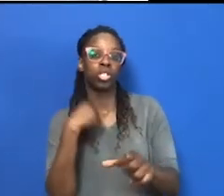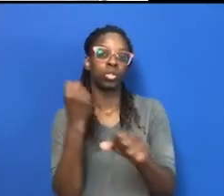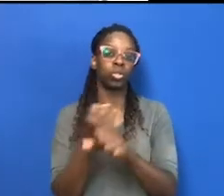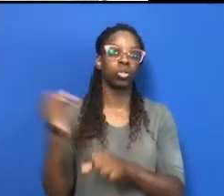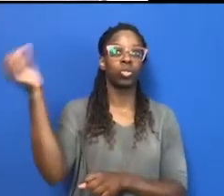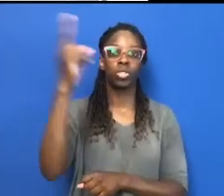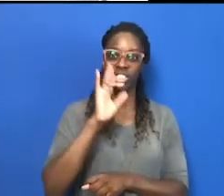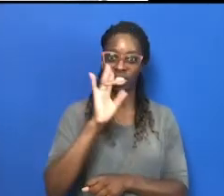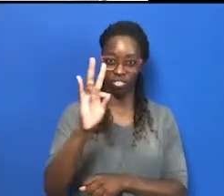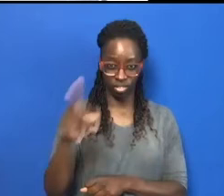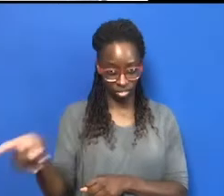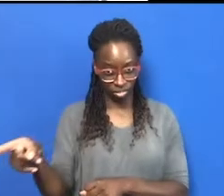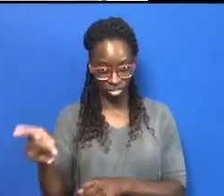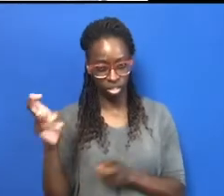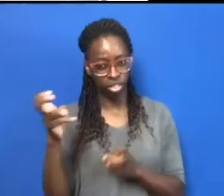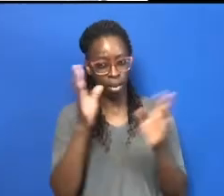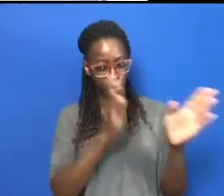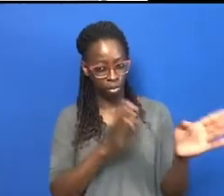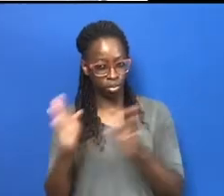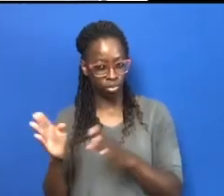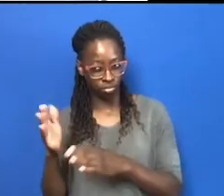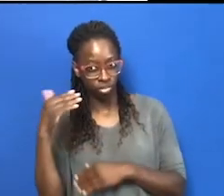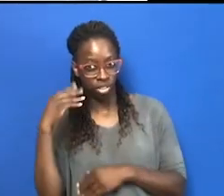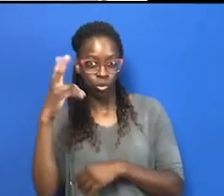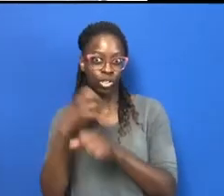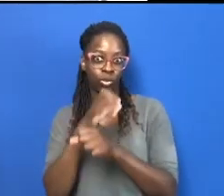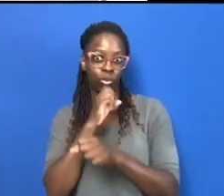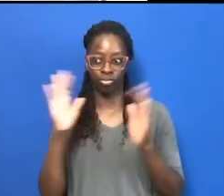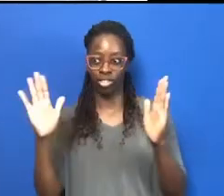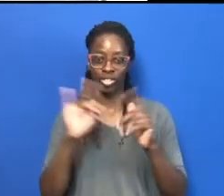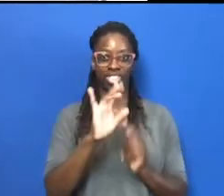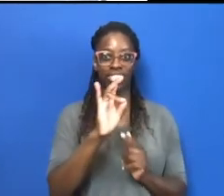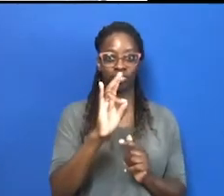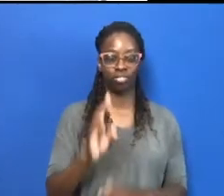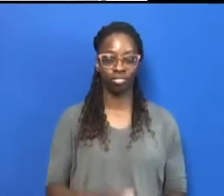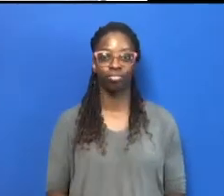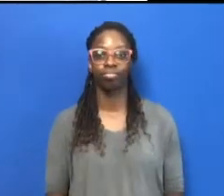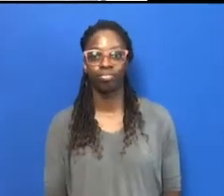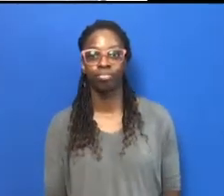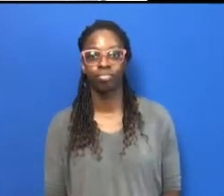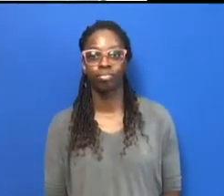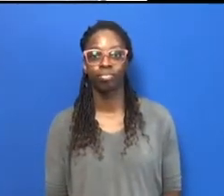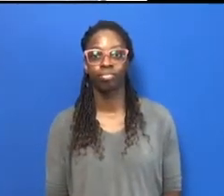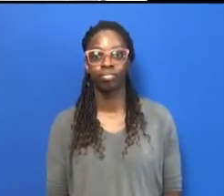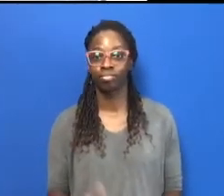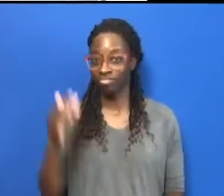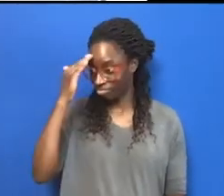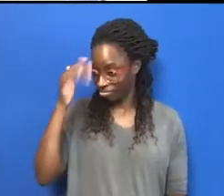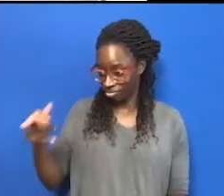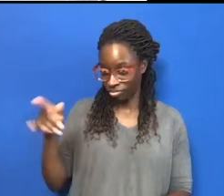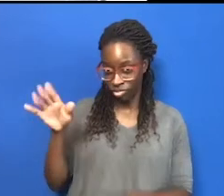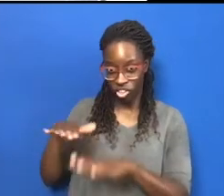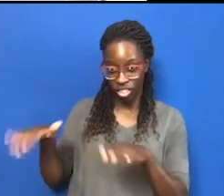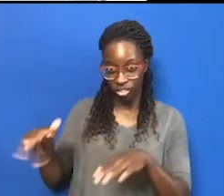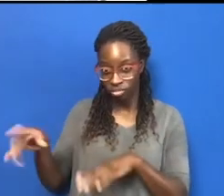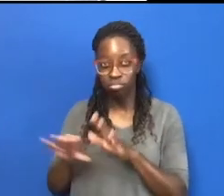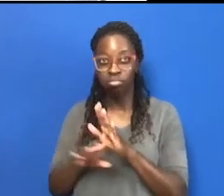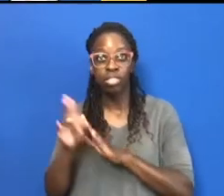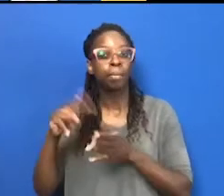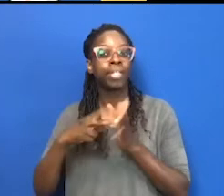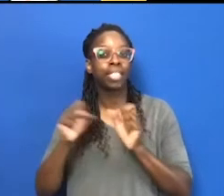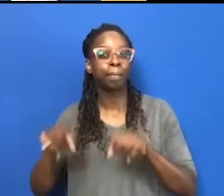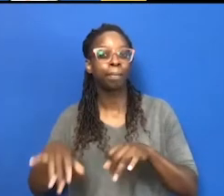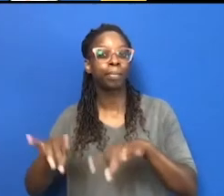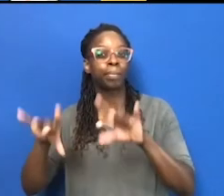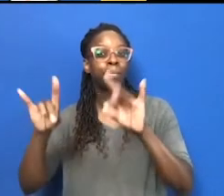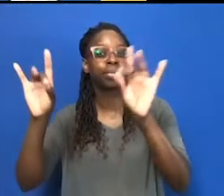next. We were looking for the processes and the skills that develop in each of these areas.